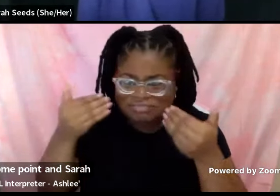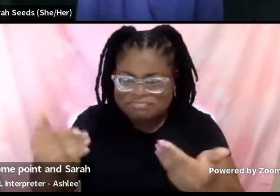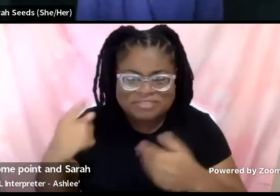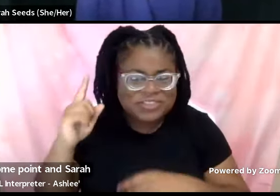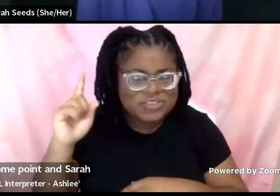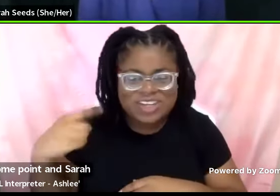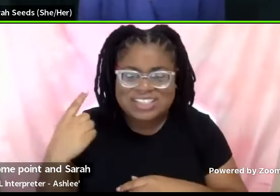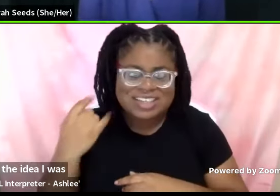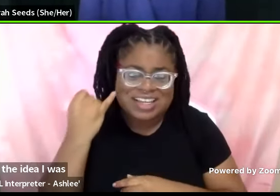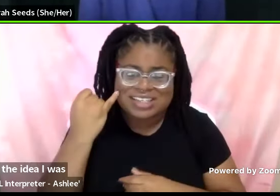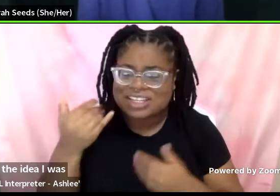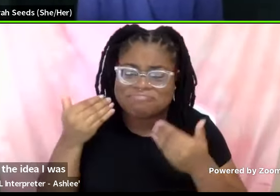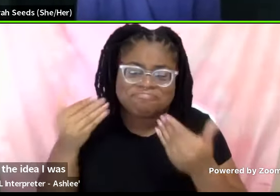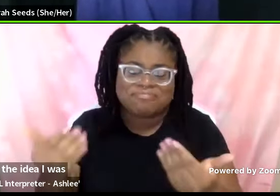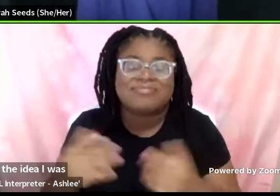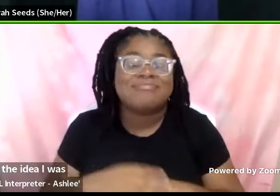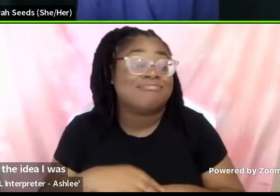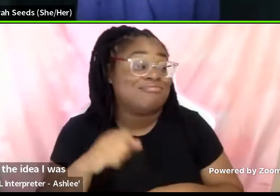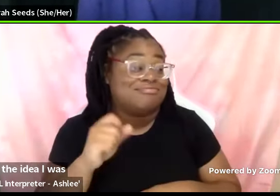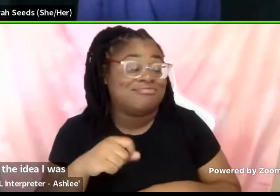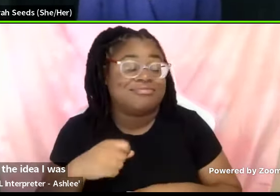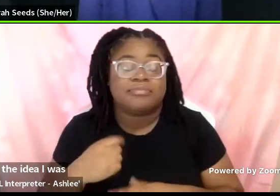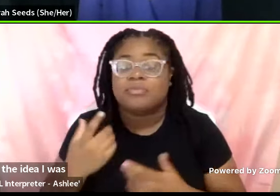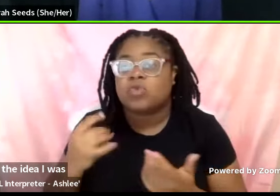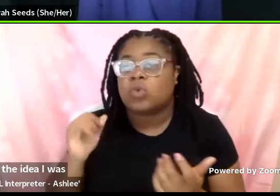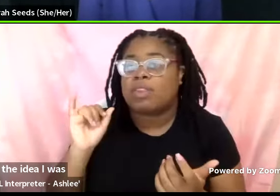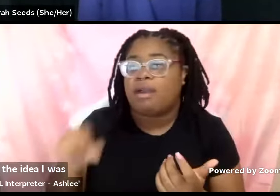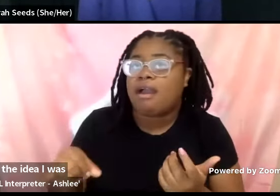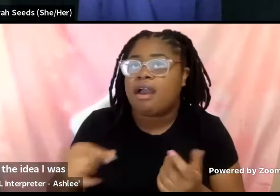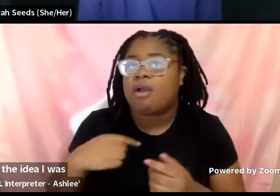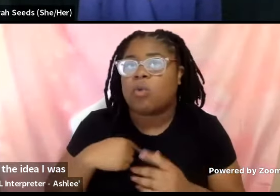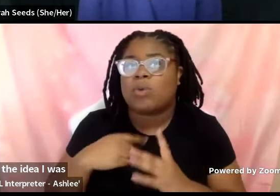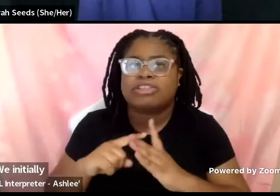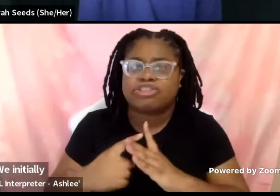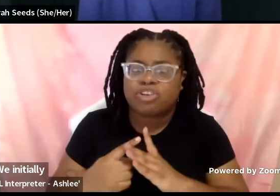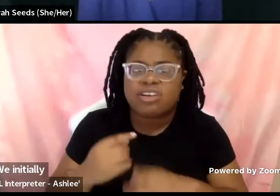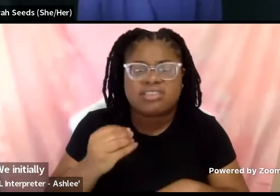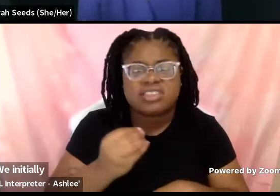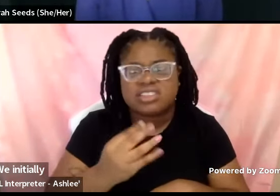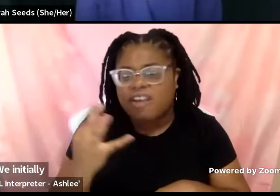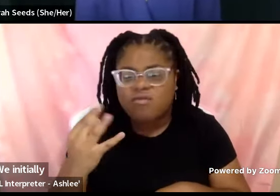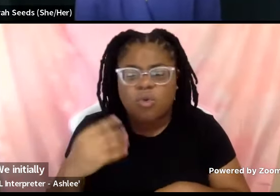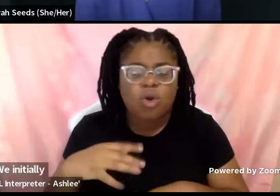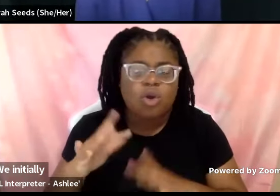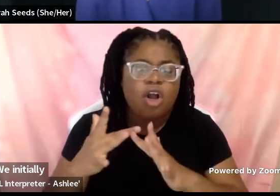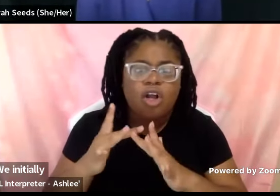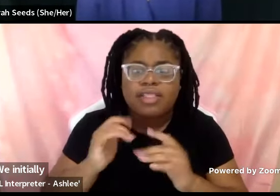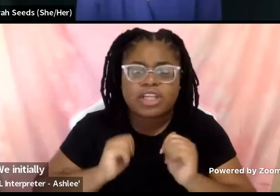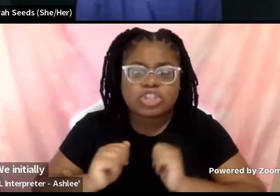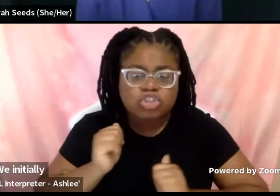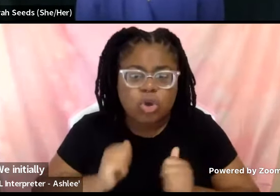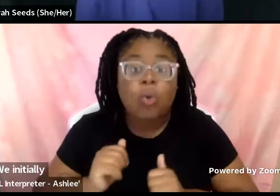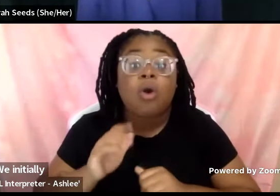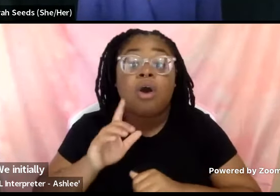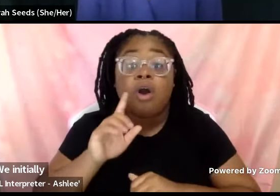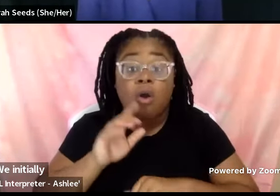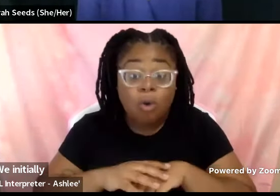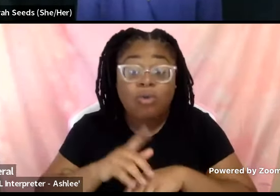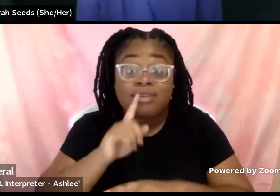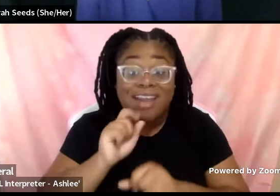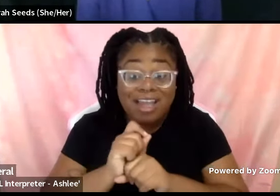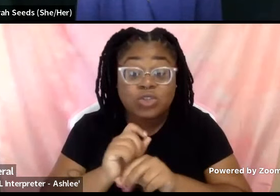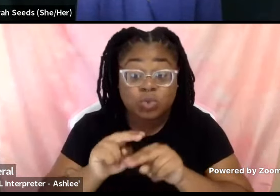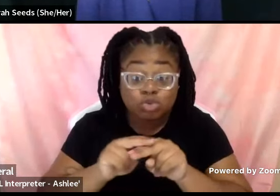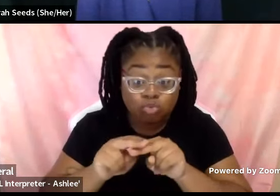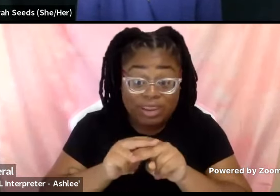it. Yes. So we initially shot several webisodes on the actual D train. And